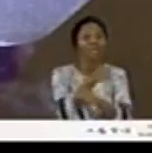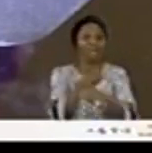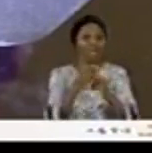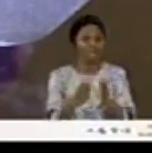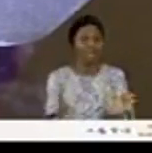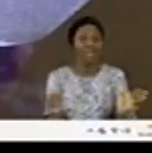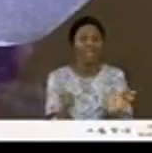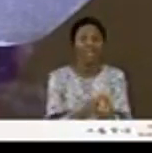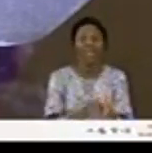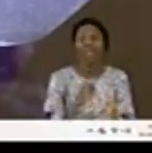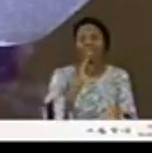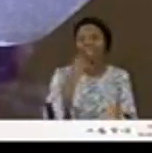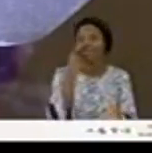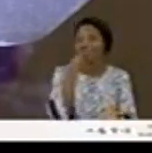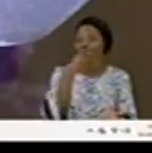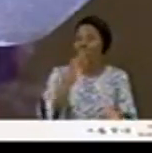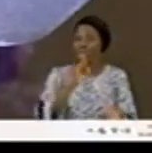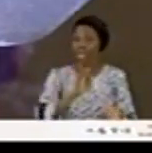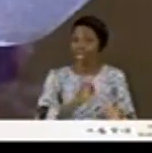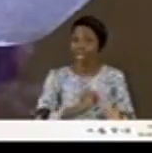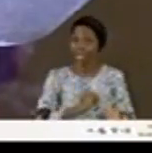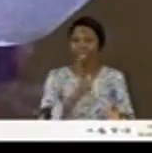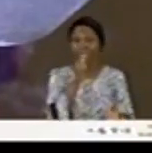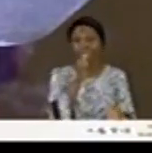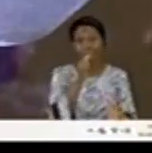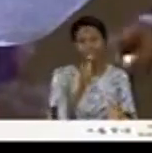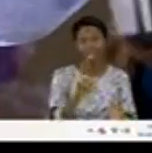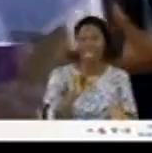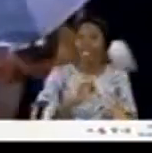I am. I'm a new